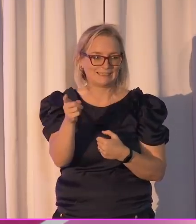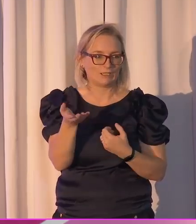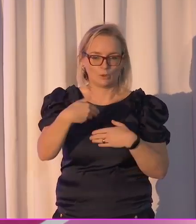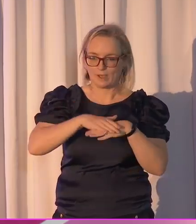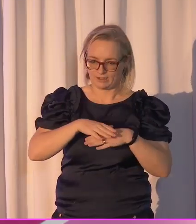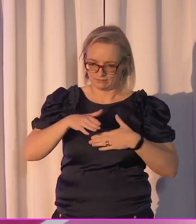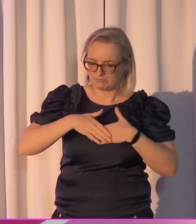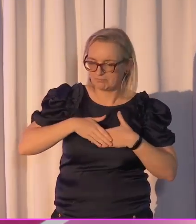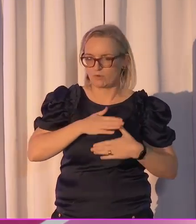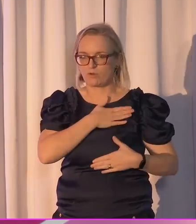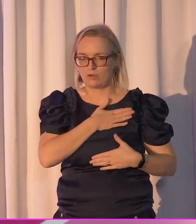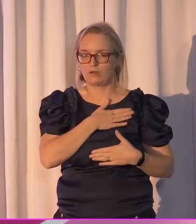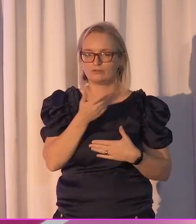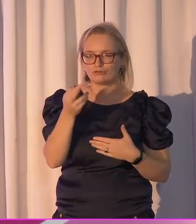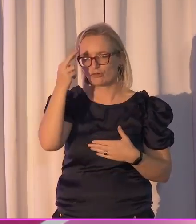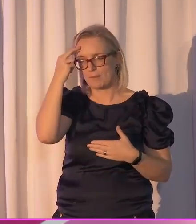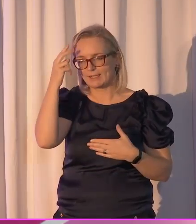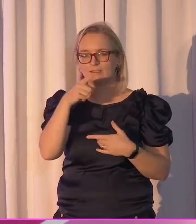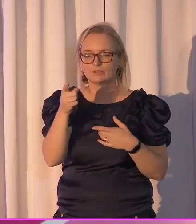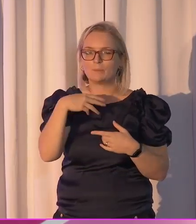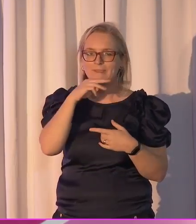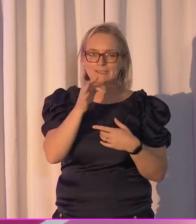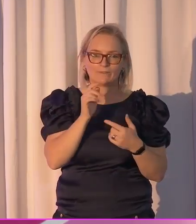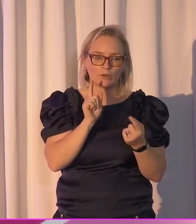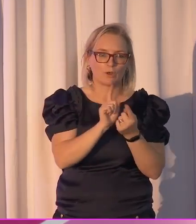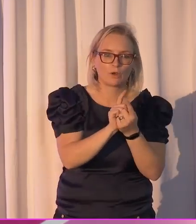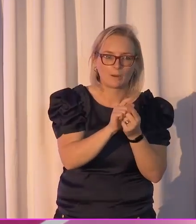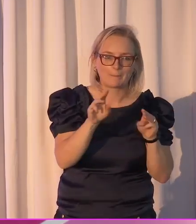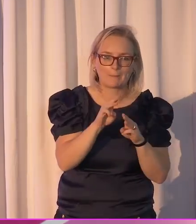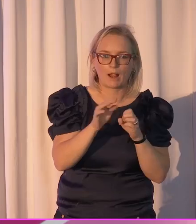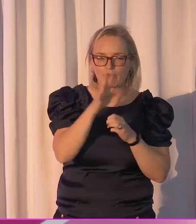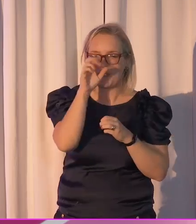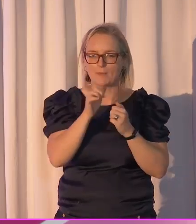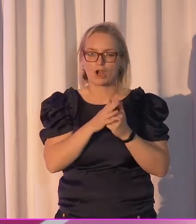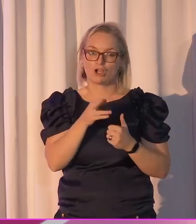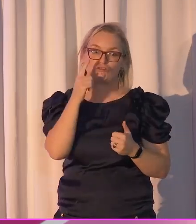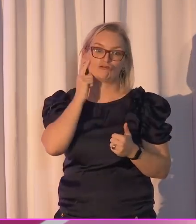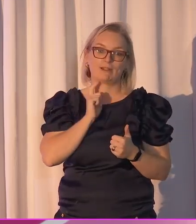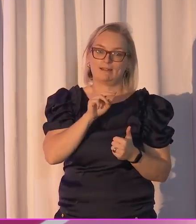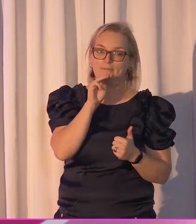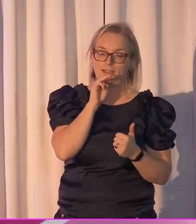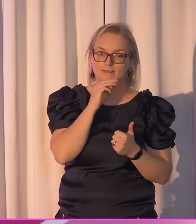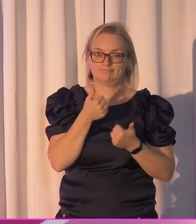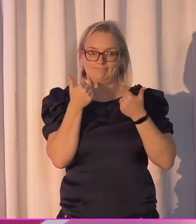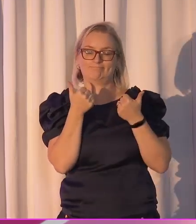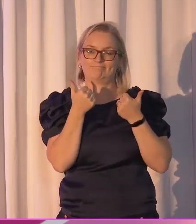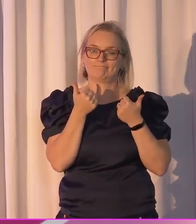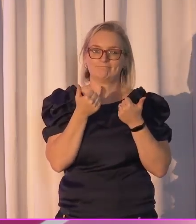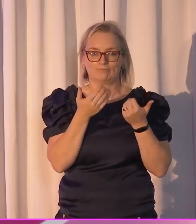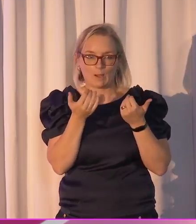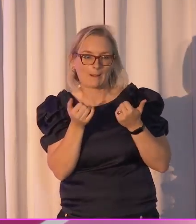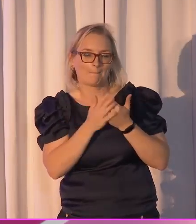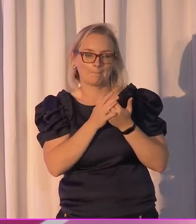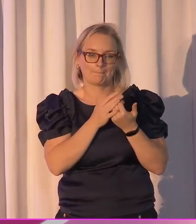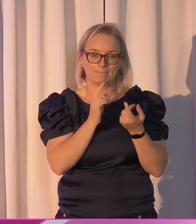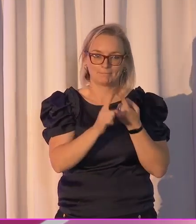just a quick reminder to think of these when you're engaging with other attendees. So green sticker indicates that an attendee is happy to